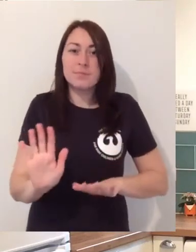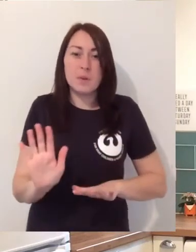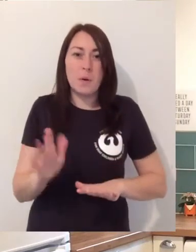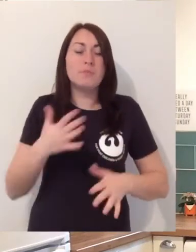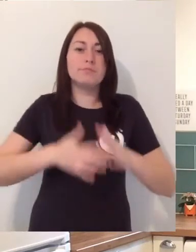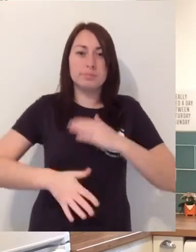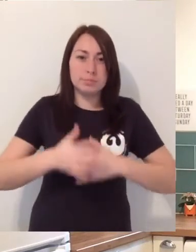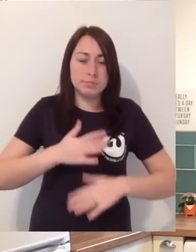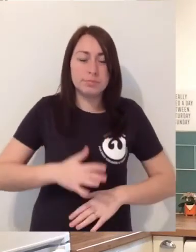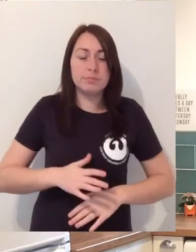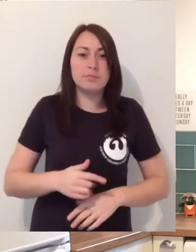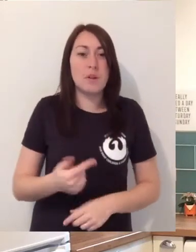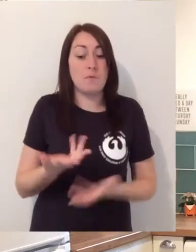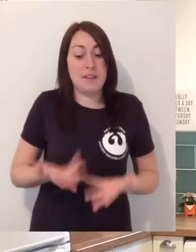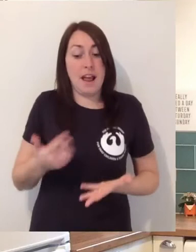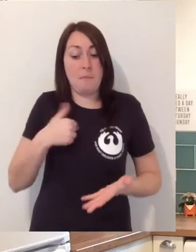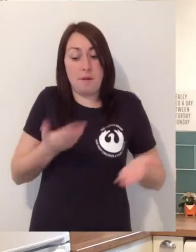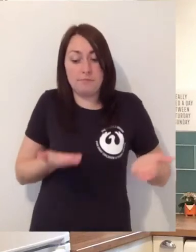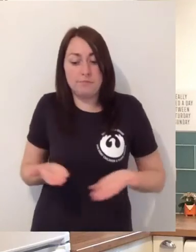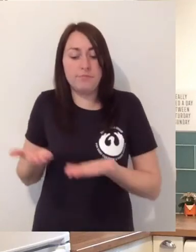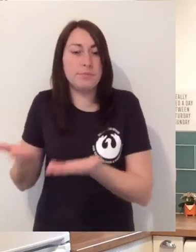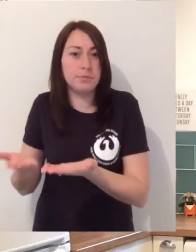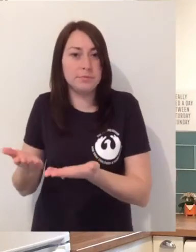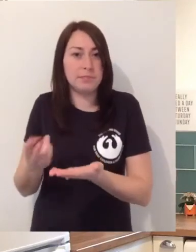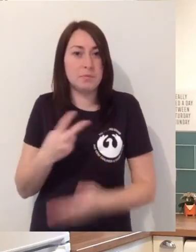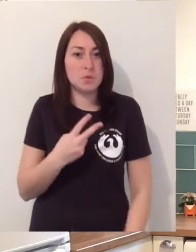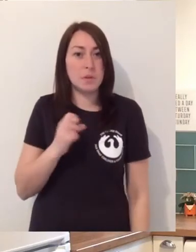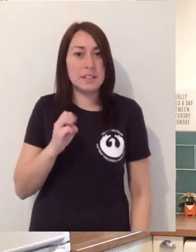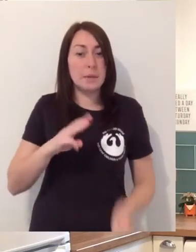ready. So I'm going to pop that in and have a look in about 20 minutes time.